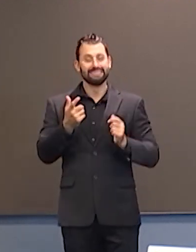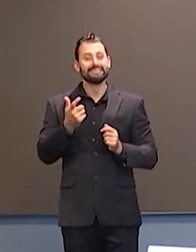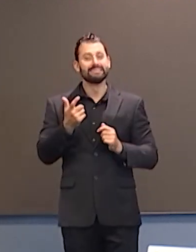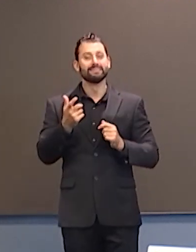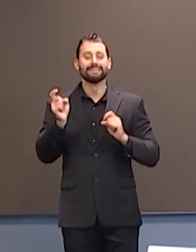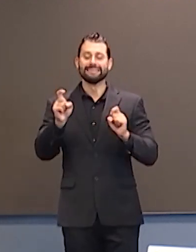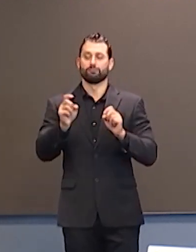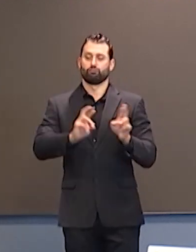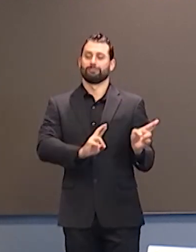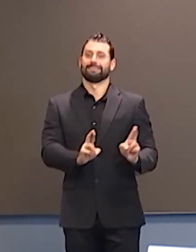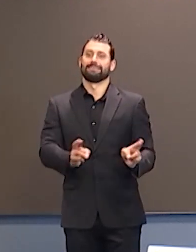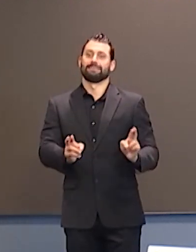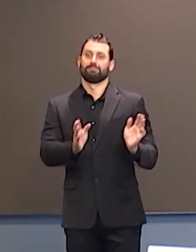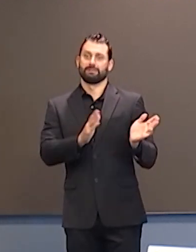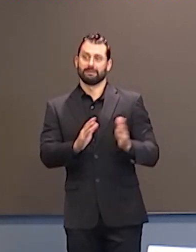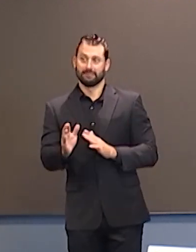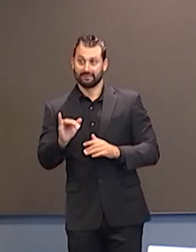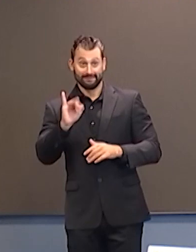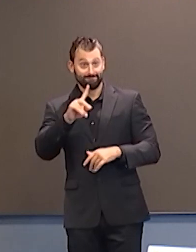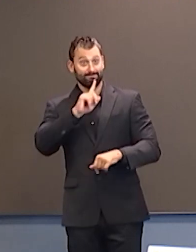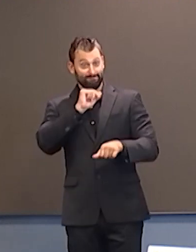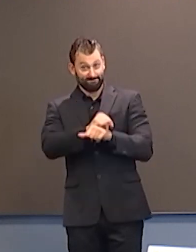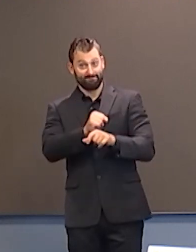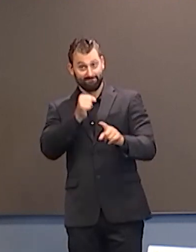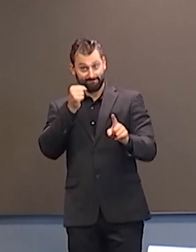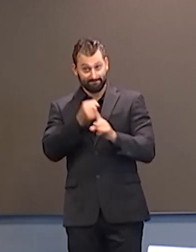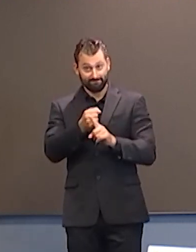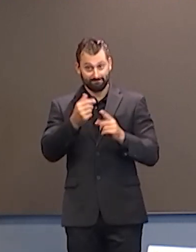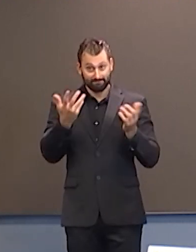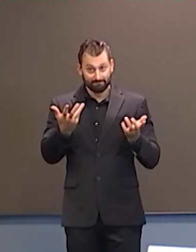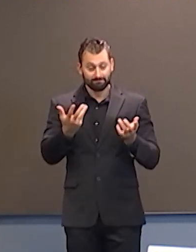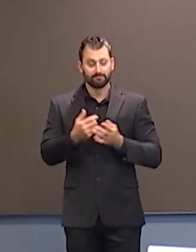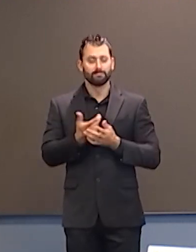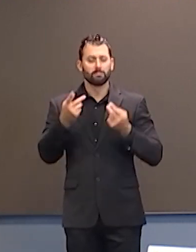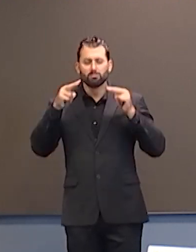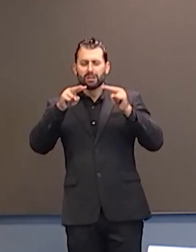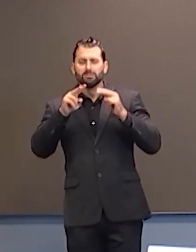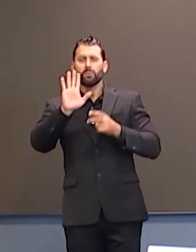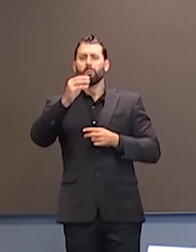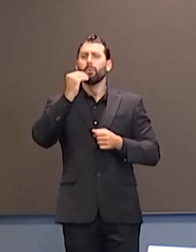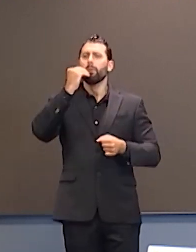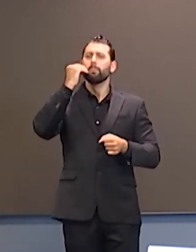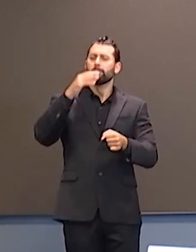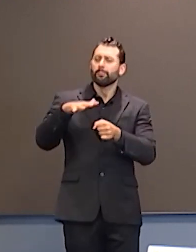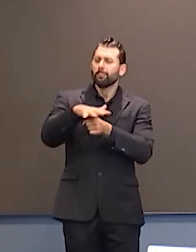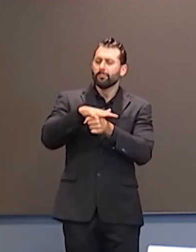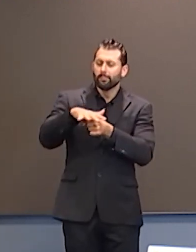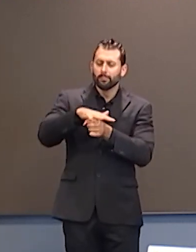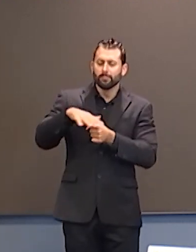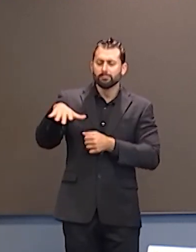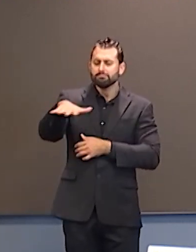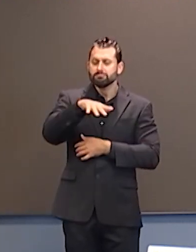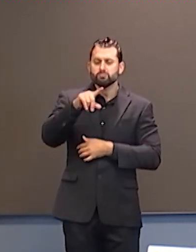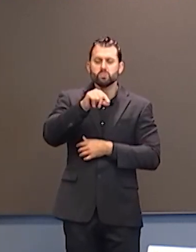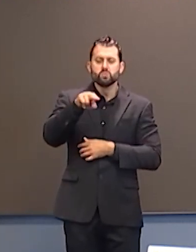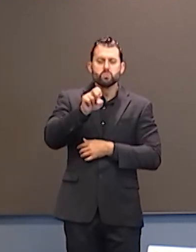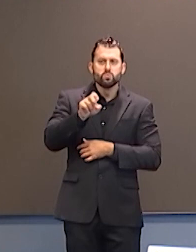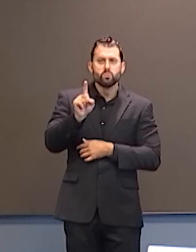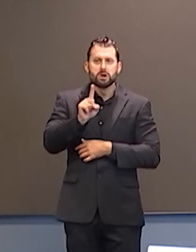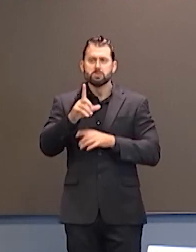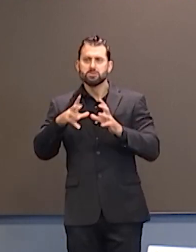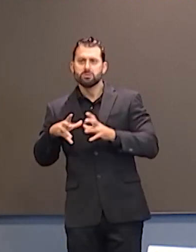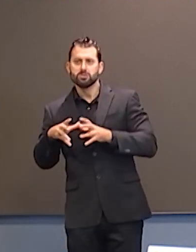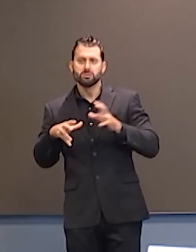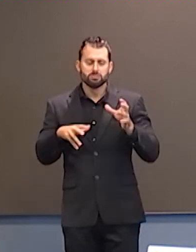evacuation zone is we made changes to the evacuation zones this year you can look it up on our website to know your zone you can